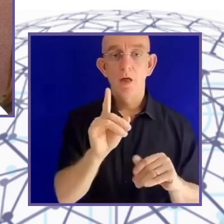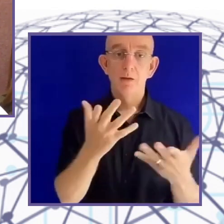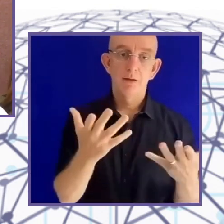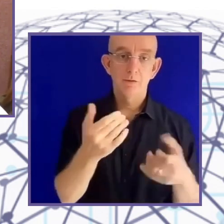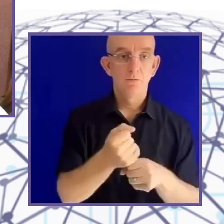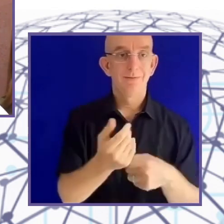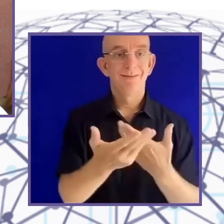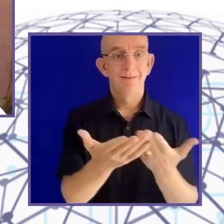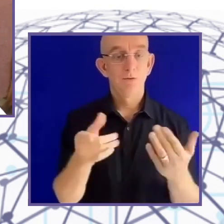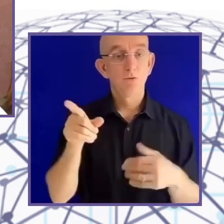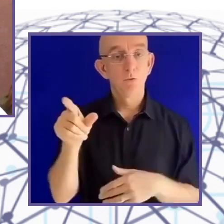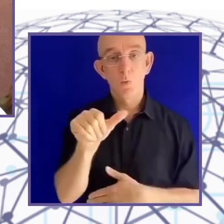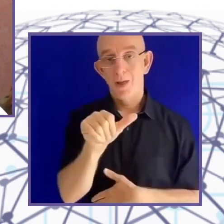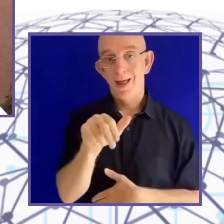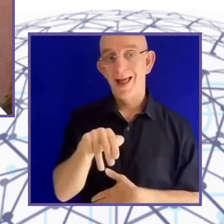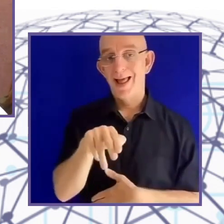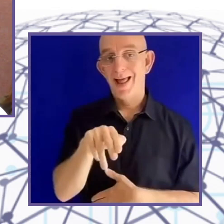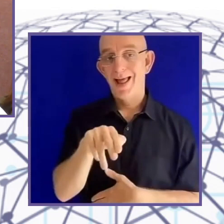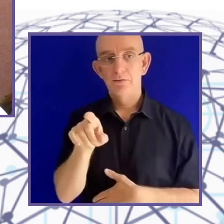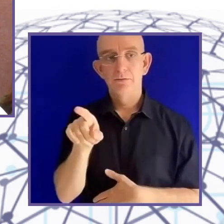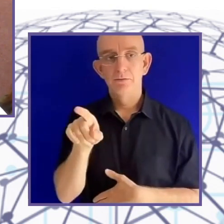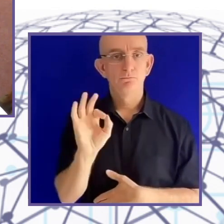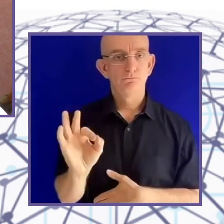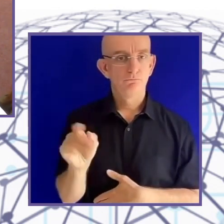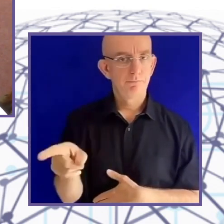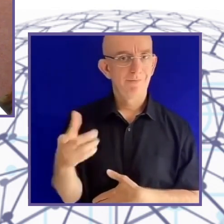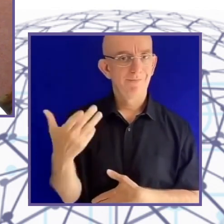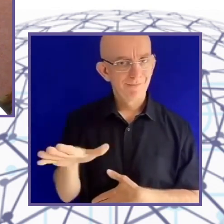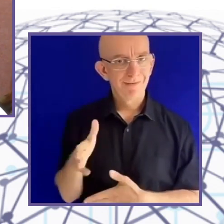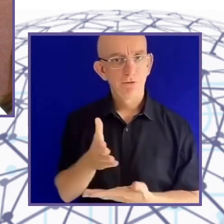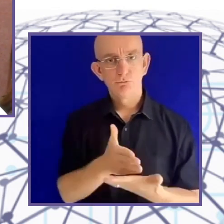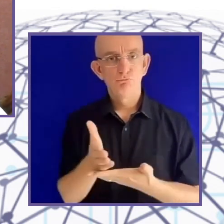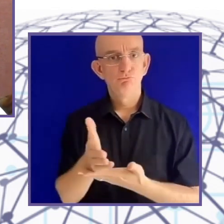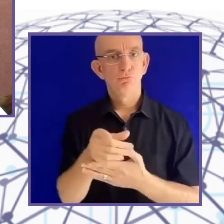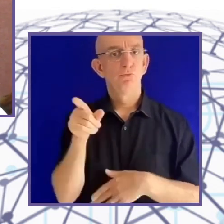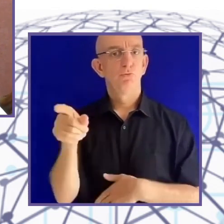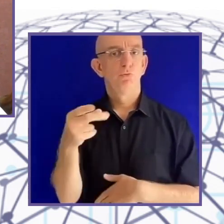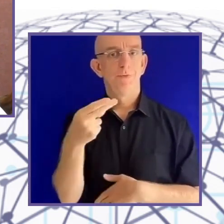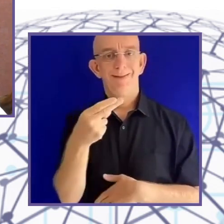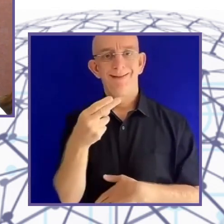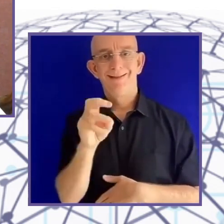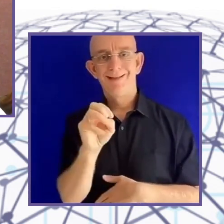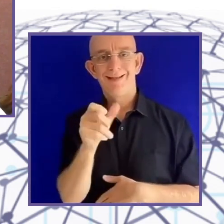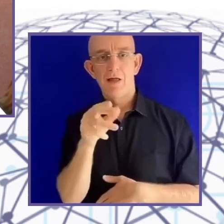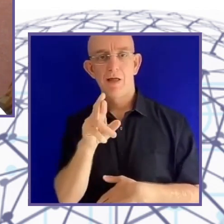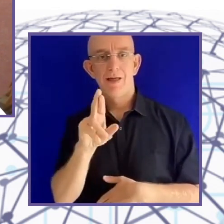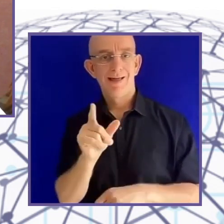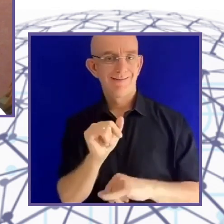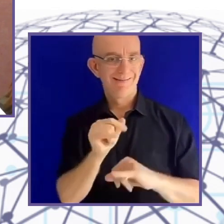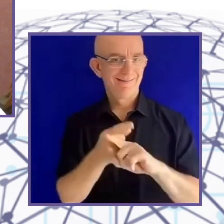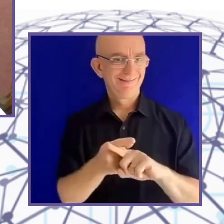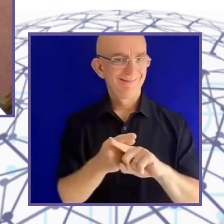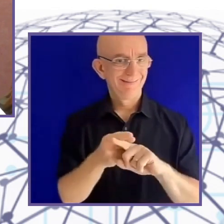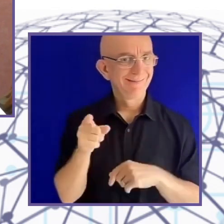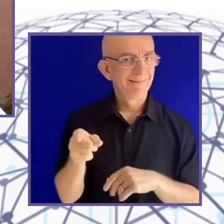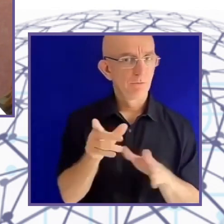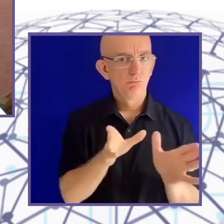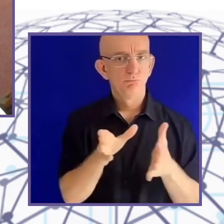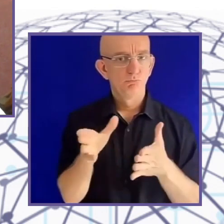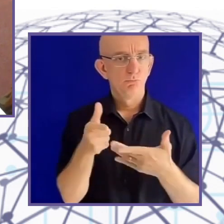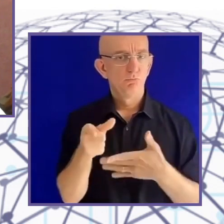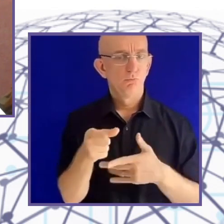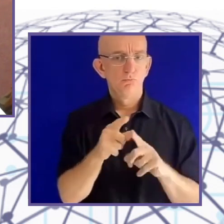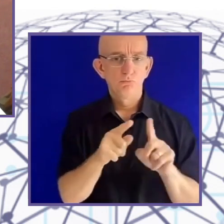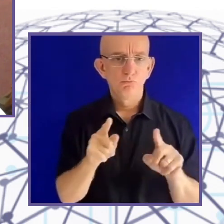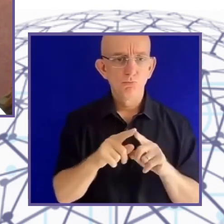to facilitate the detection and identification of hearing needs, as well as demonstrate how hearing aids